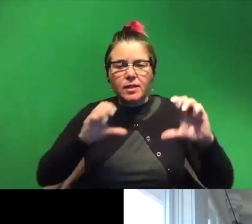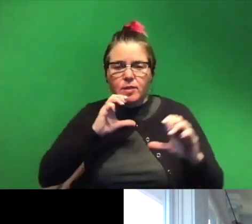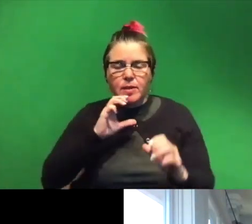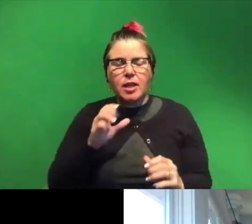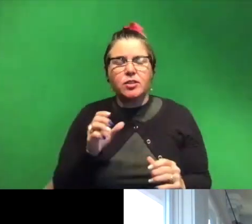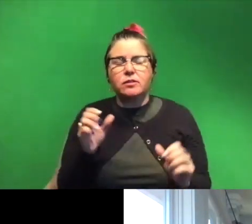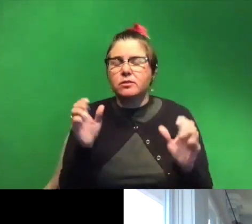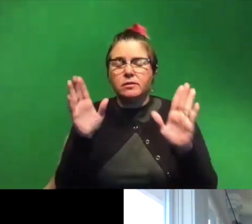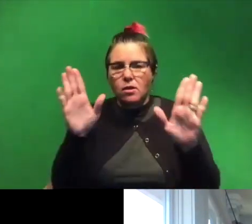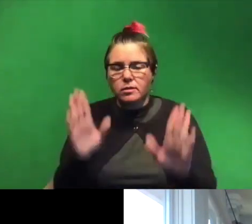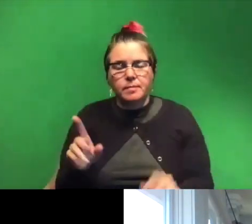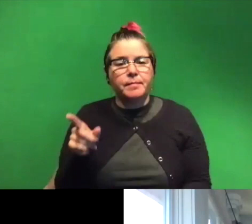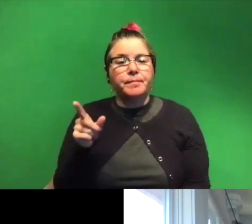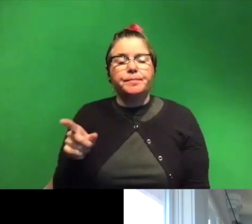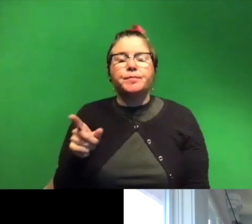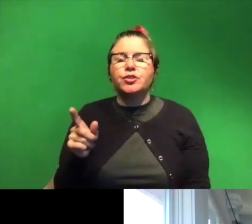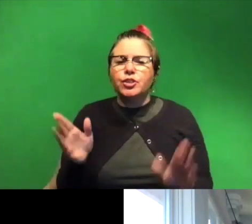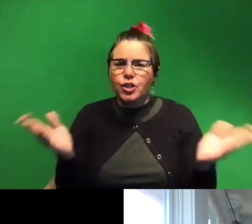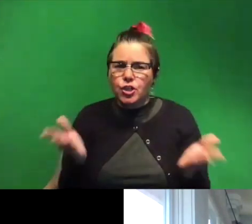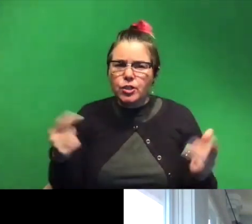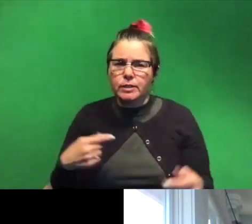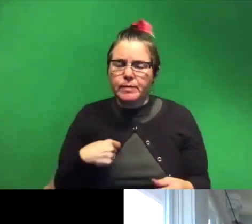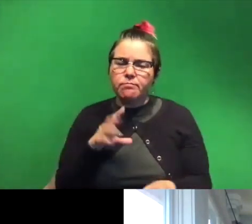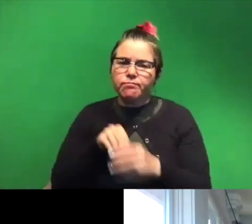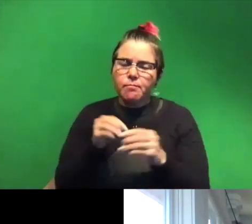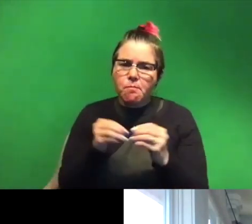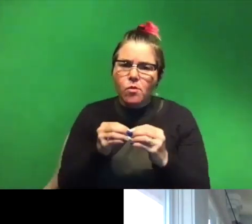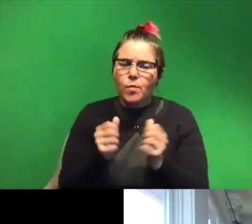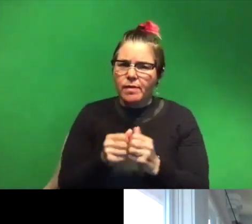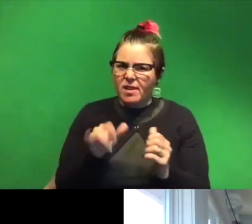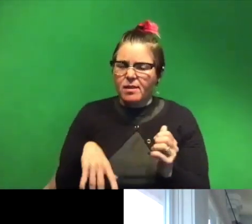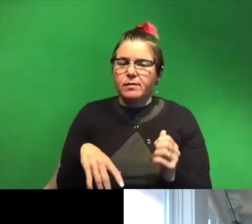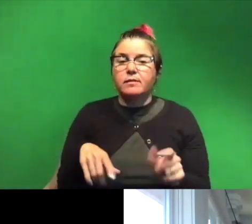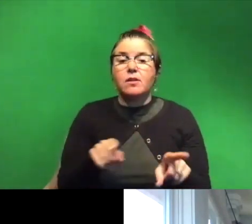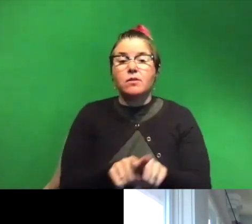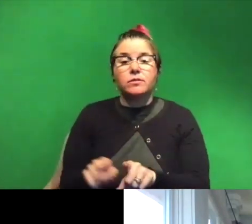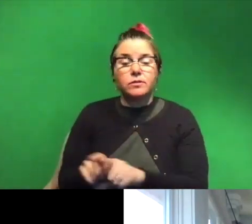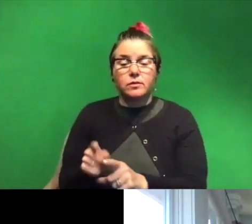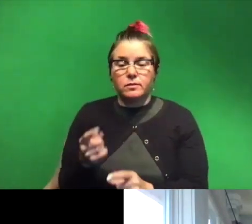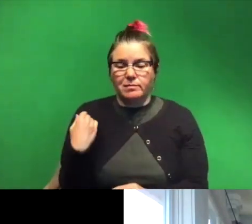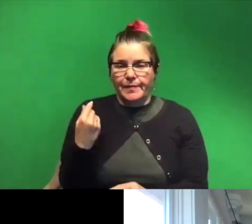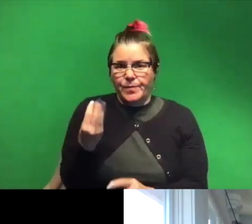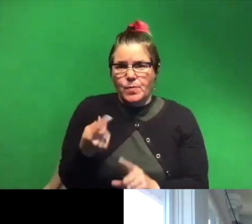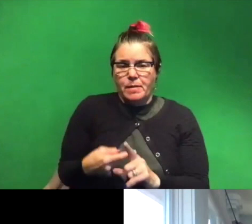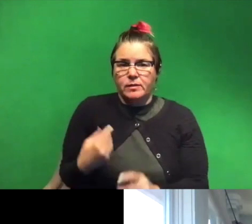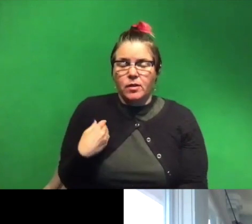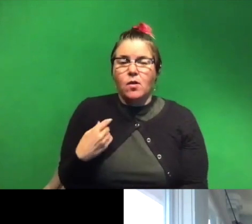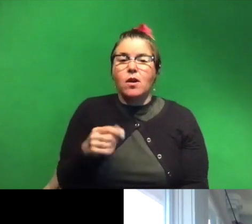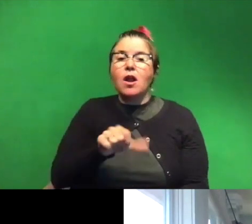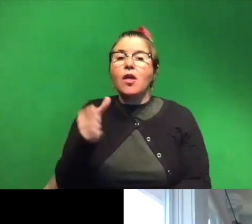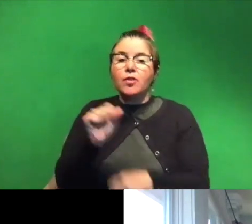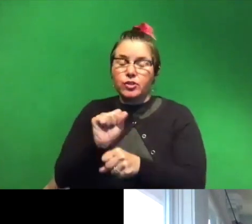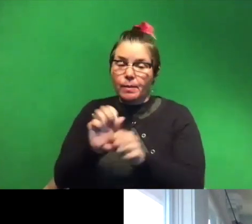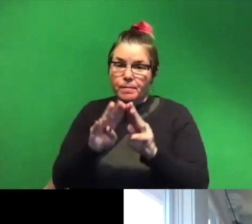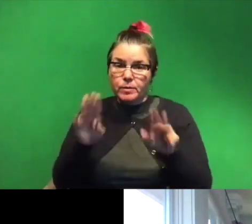super awesome. And so she really encouraged me to do more with that. And then also just a few months ago, I got another job at the museum, which